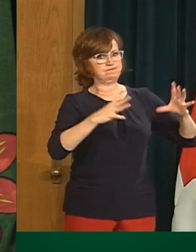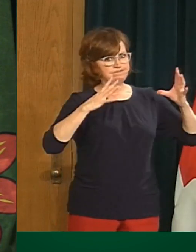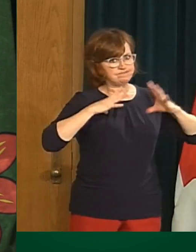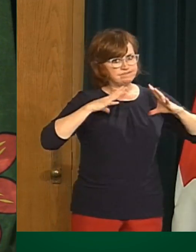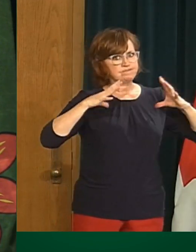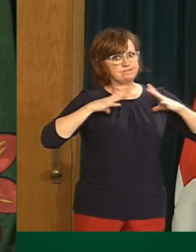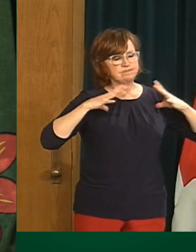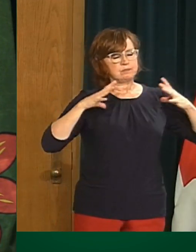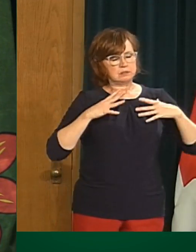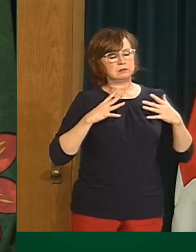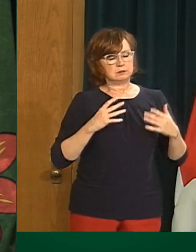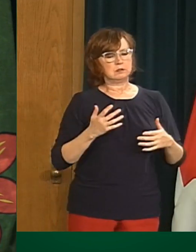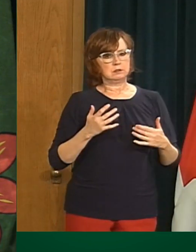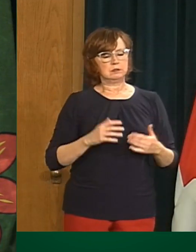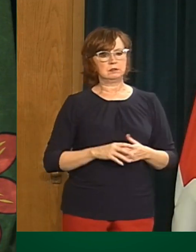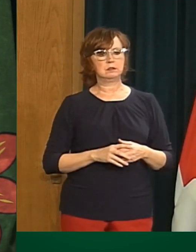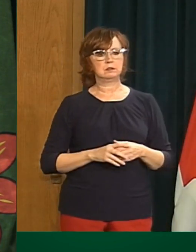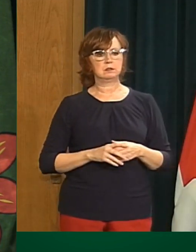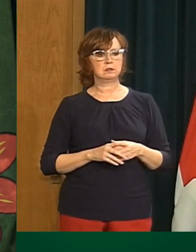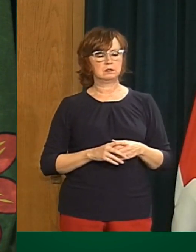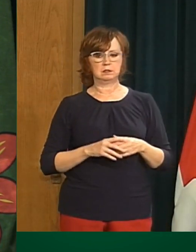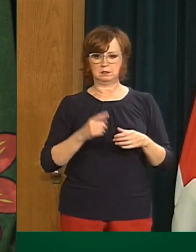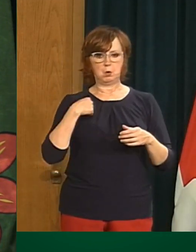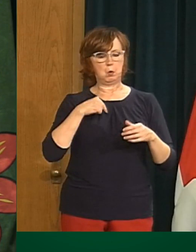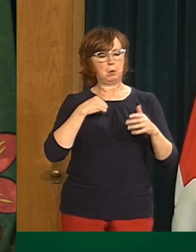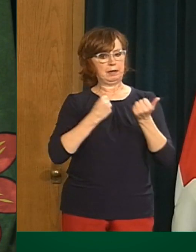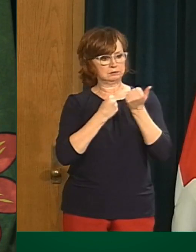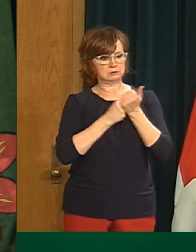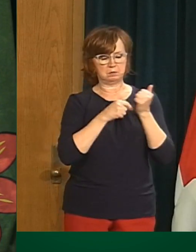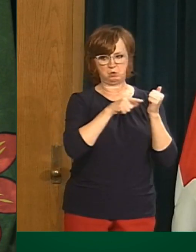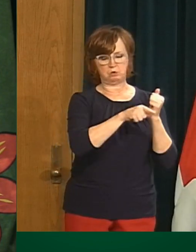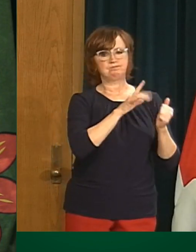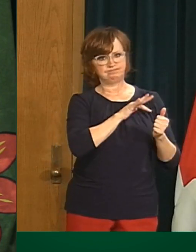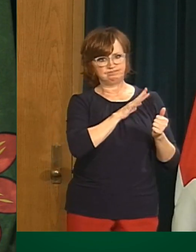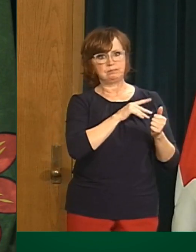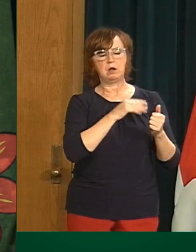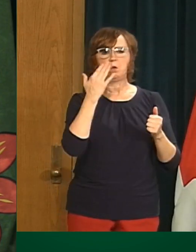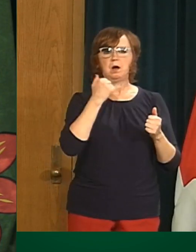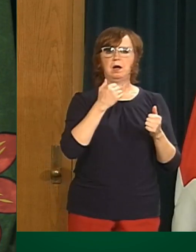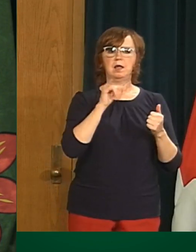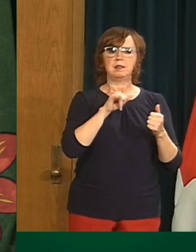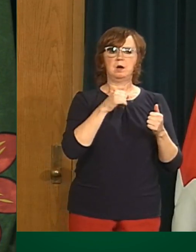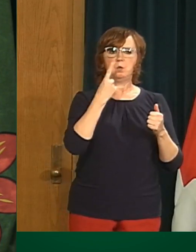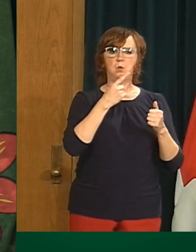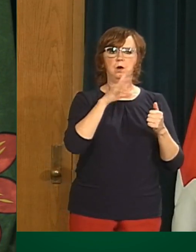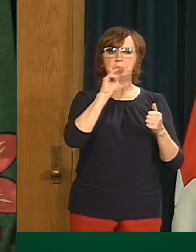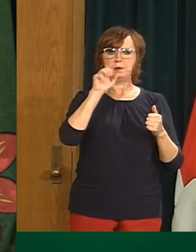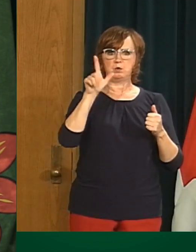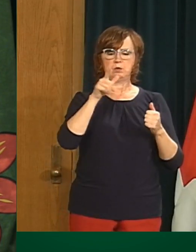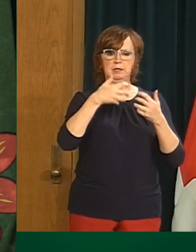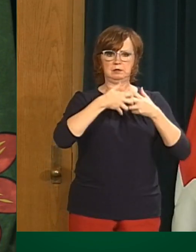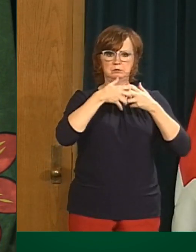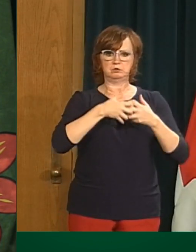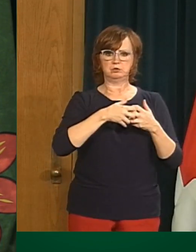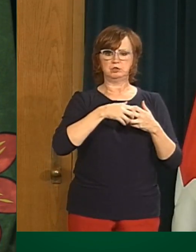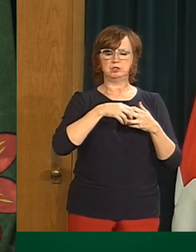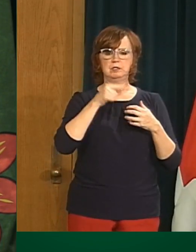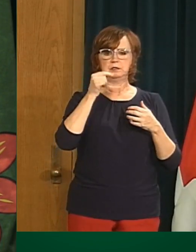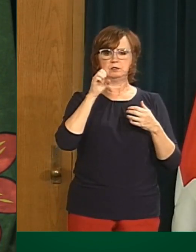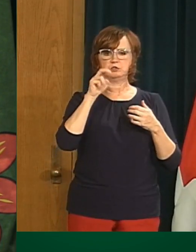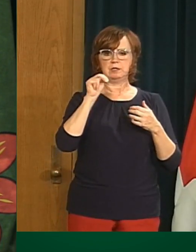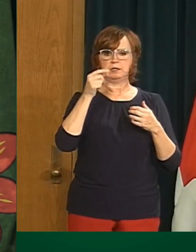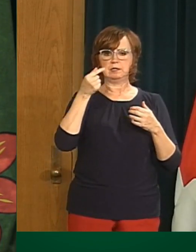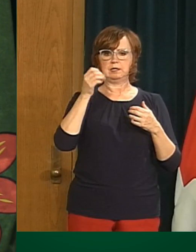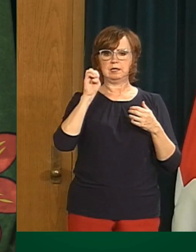number of cases there. We have supported that not only with a Gen Expert machine that's located in Meadow Lake, but a Gen Expert machine that has now